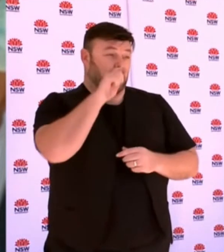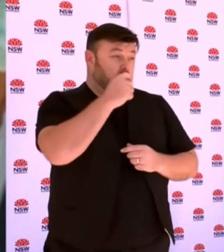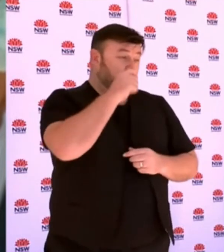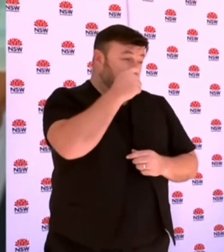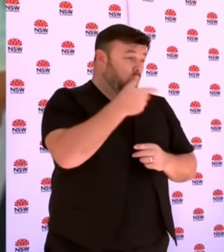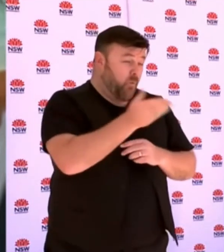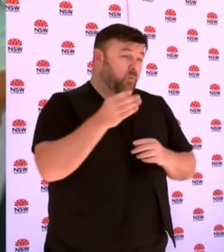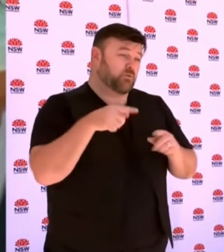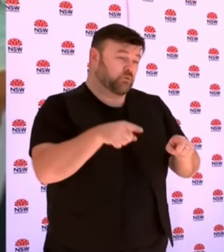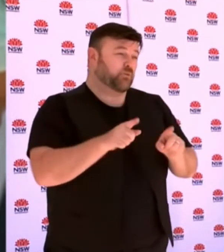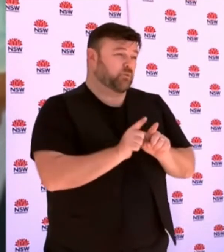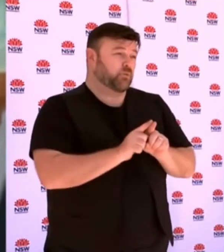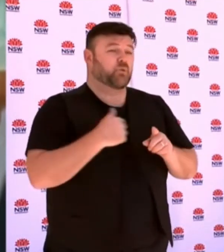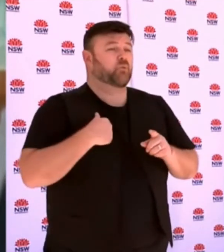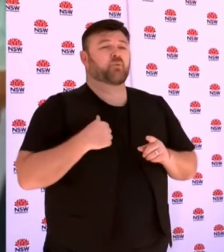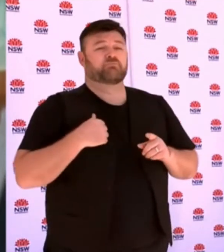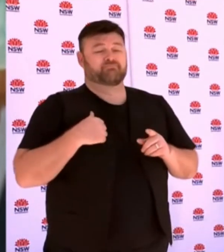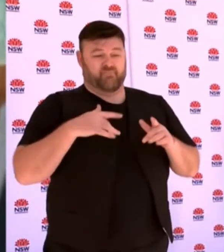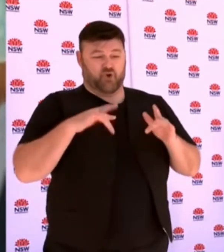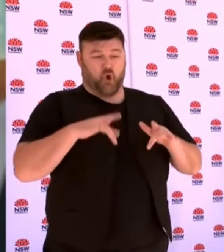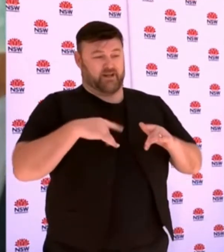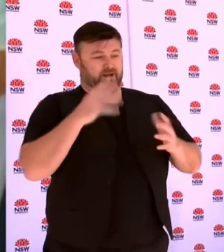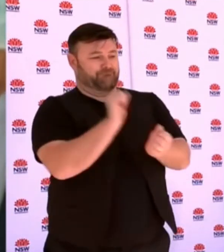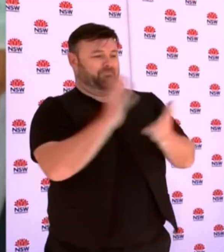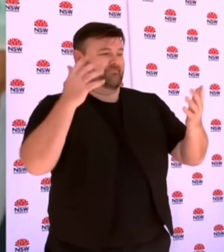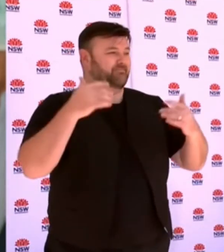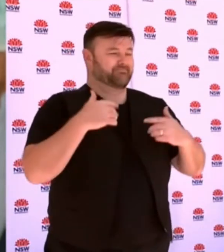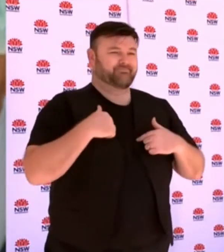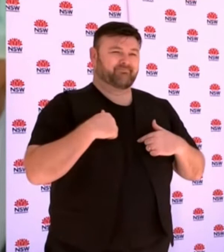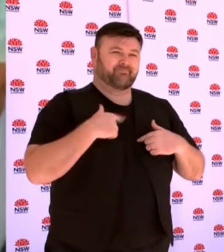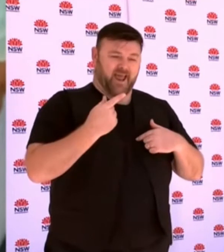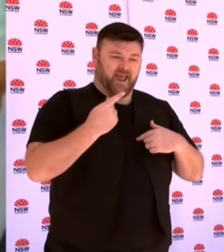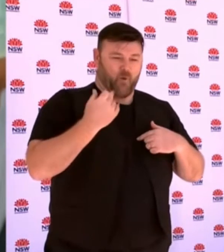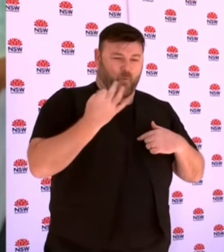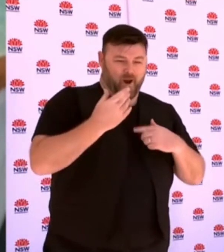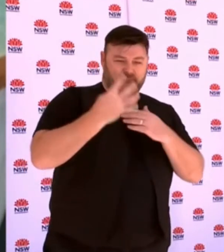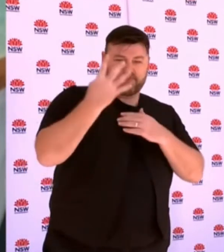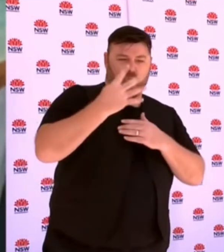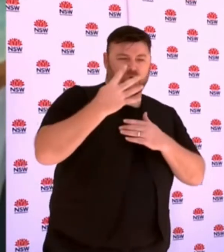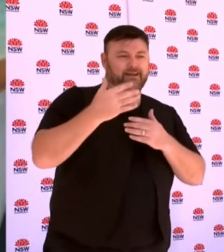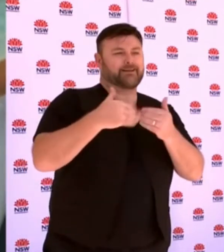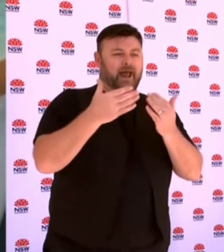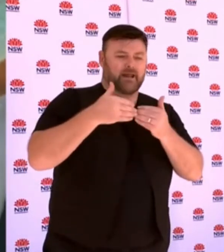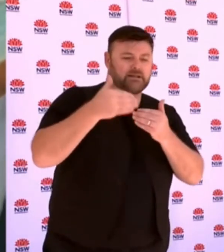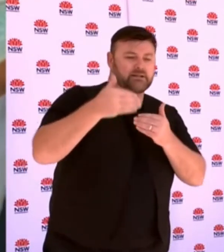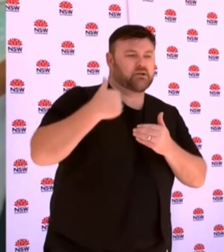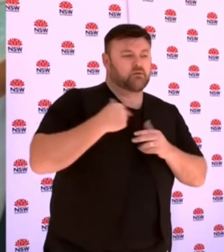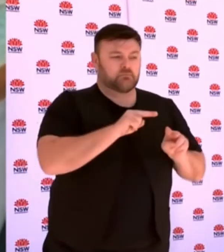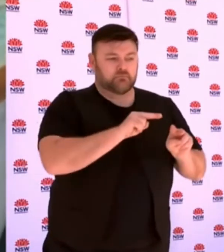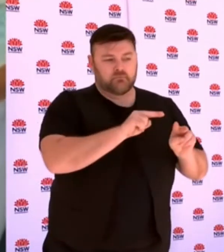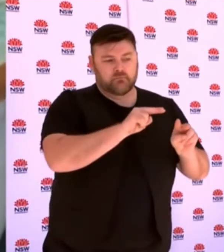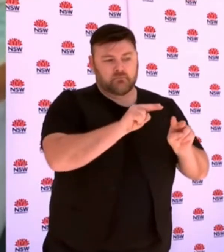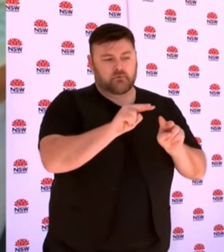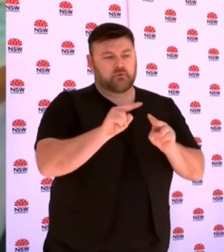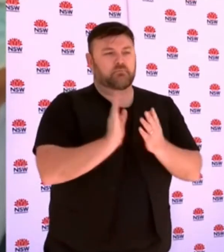woods yet. We obviously have to wait for that 14 days since their last infectious period, and so we are keeping